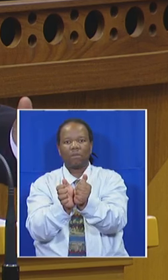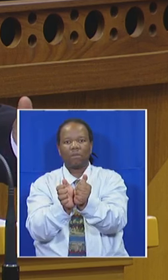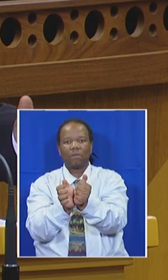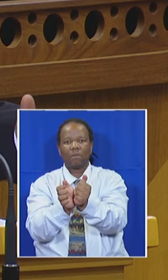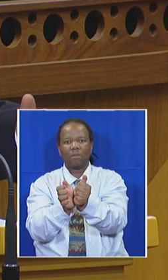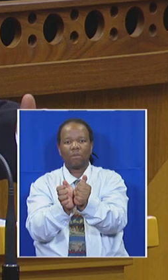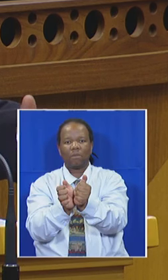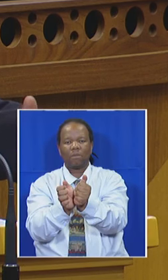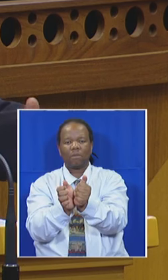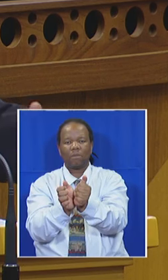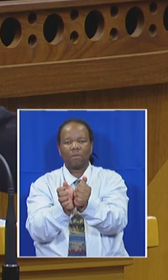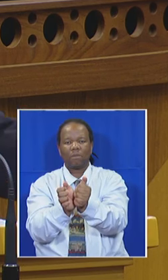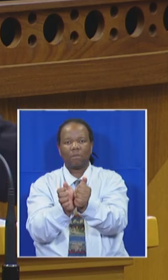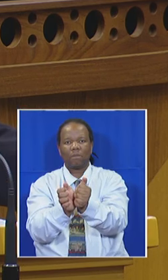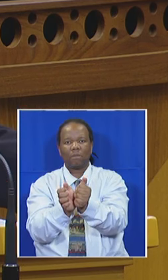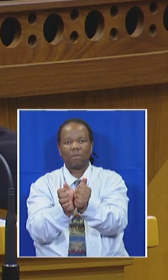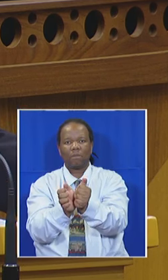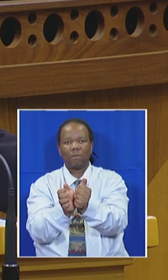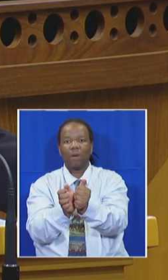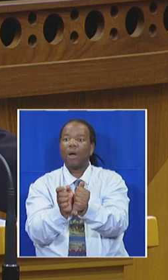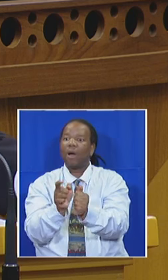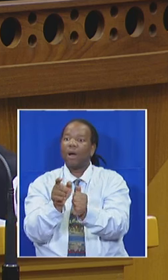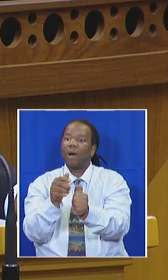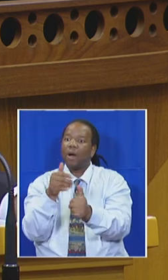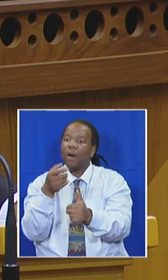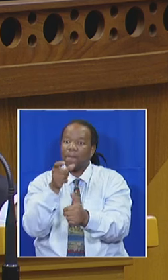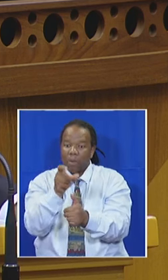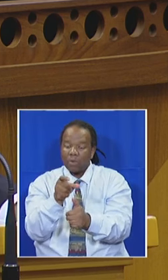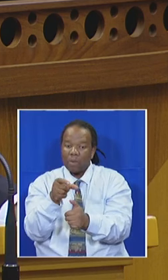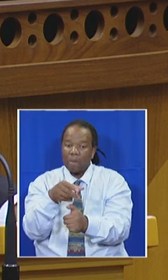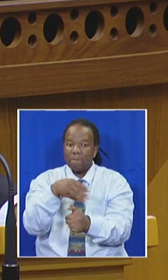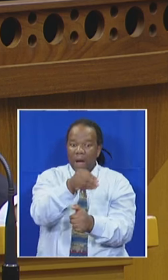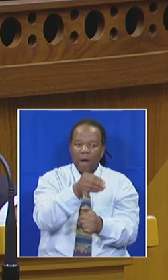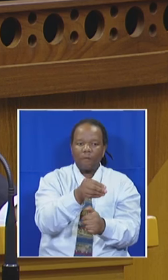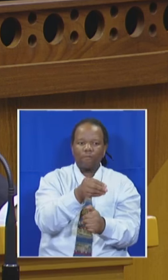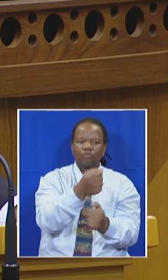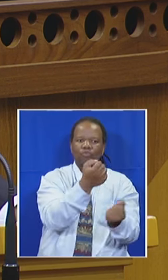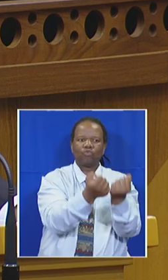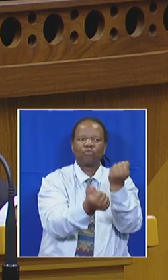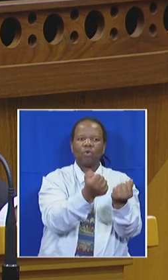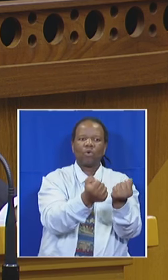they get to court, they are released.